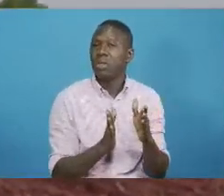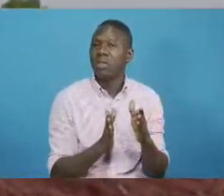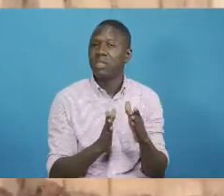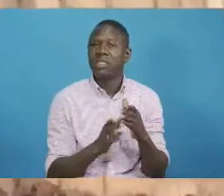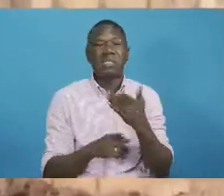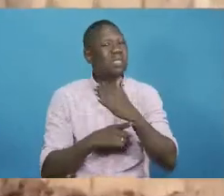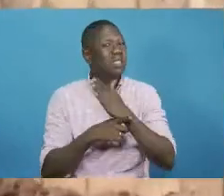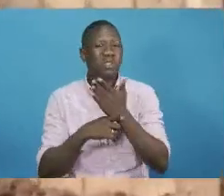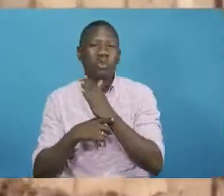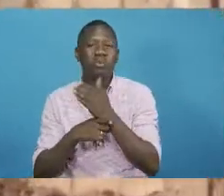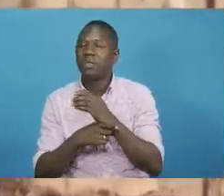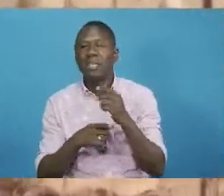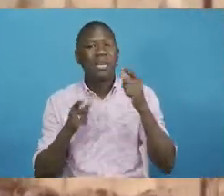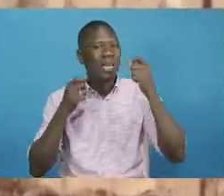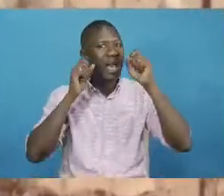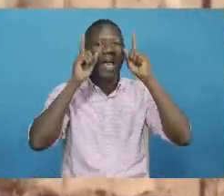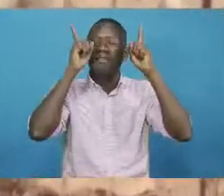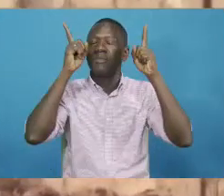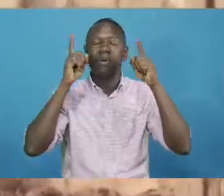impacting